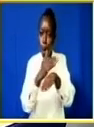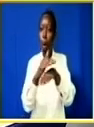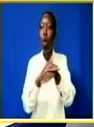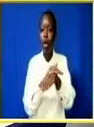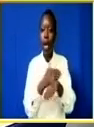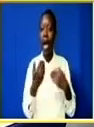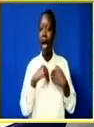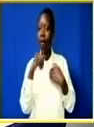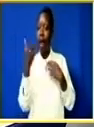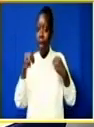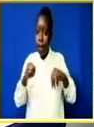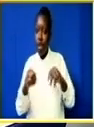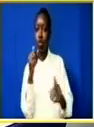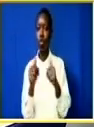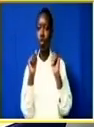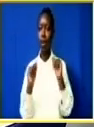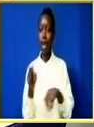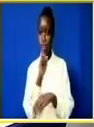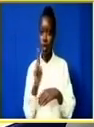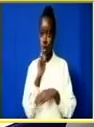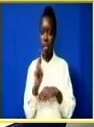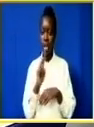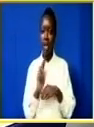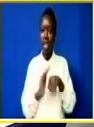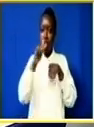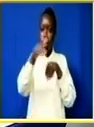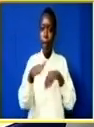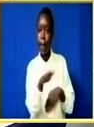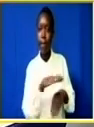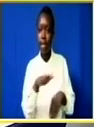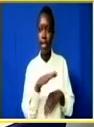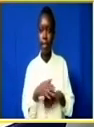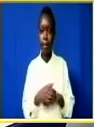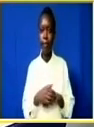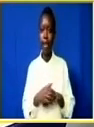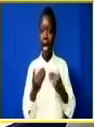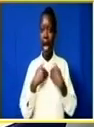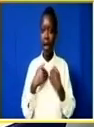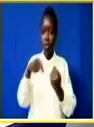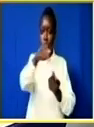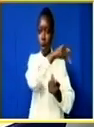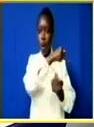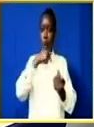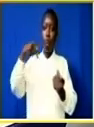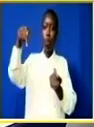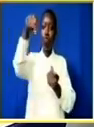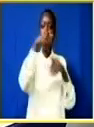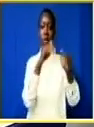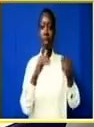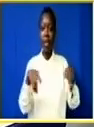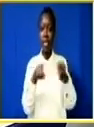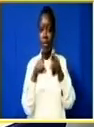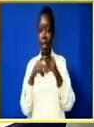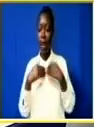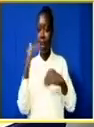other methods still that you can use in the slopey areas. Okay. We have said we have contour farming. Yes. We have said we have terraces. Terraces, yes.